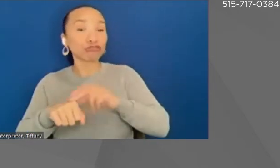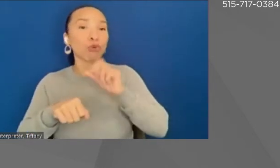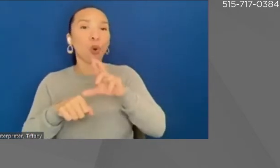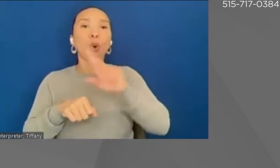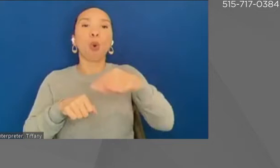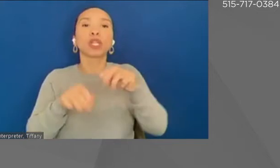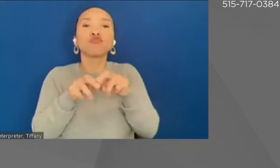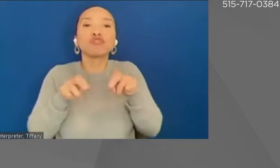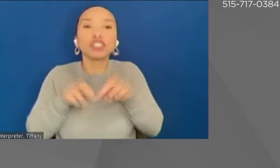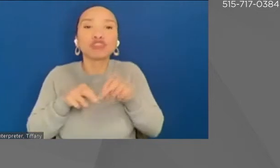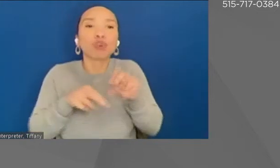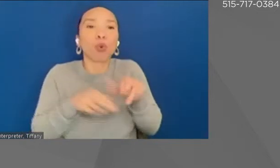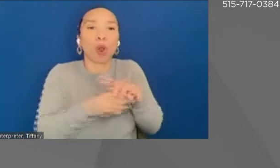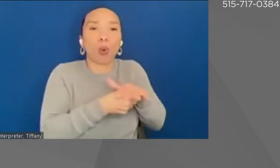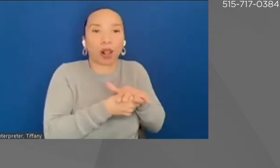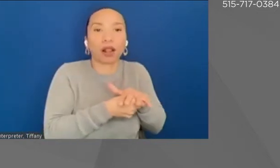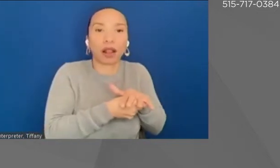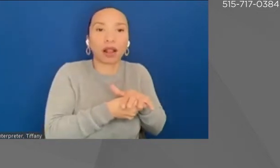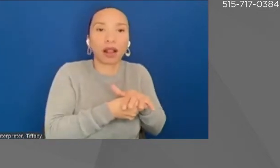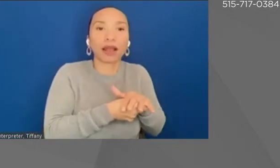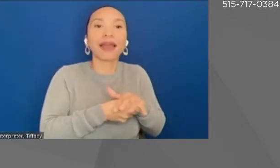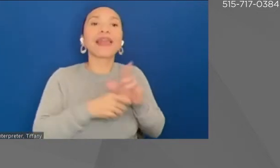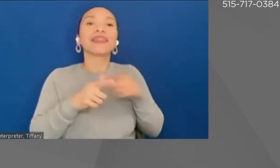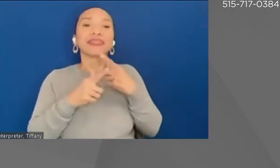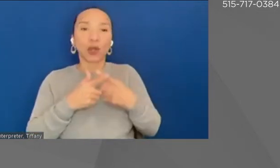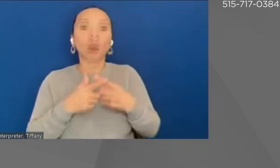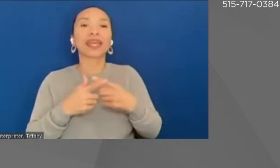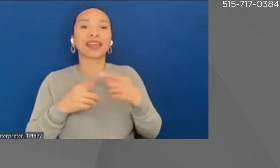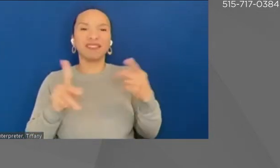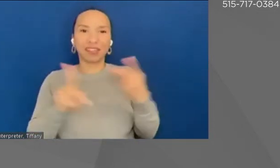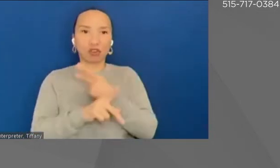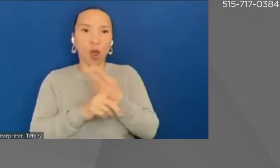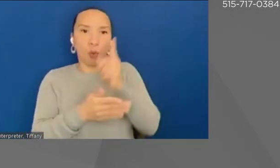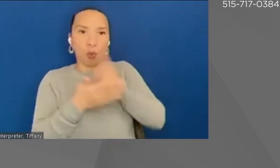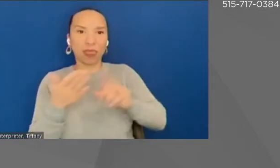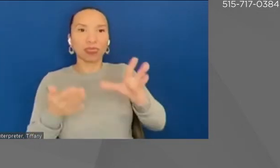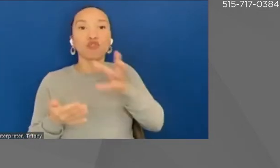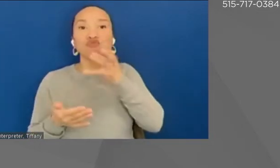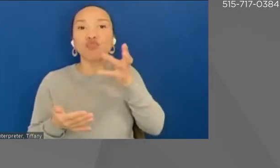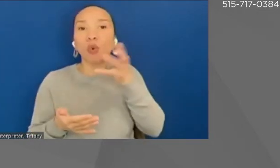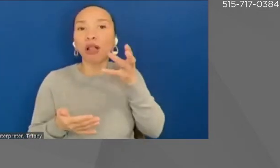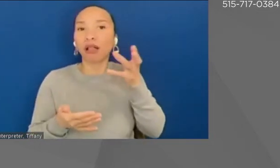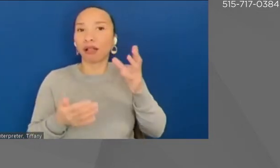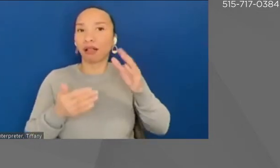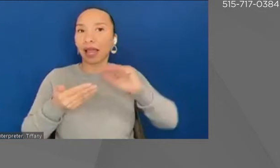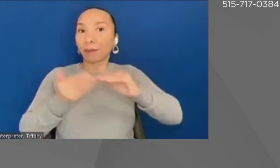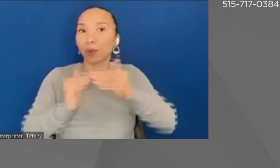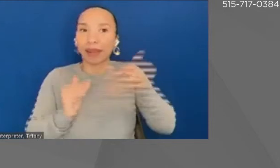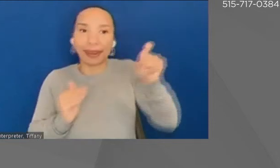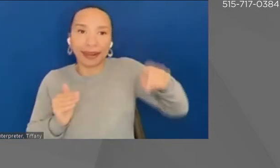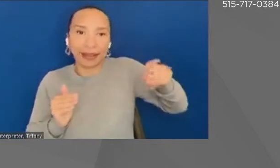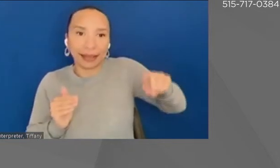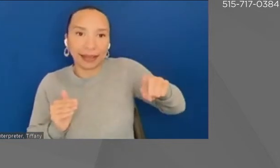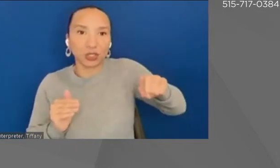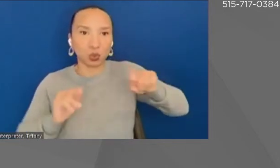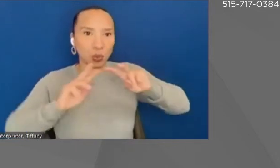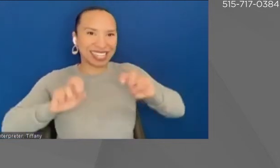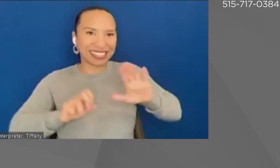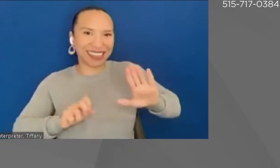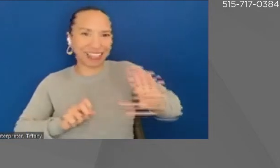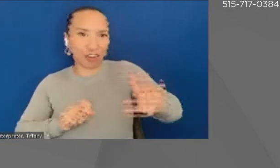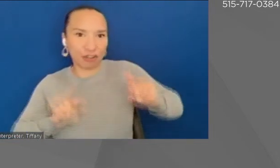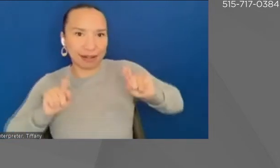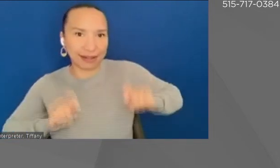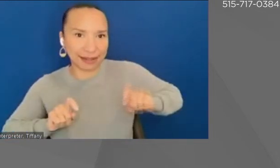really start to get into the heart of those rural communities is developing that needs assessment. And really, how can we create a need